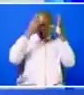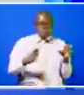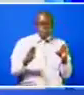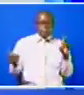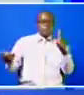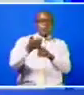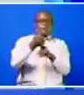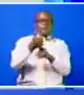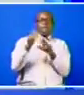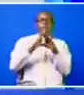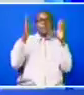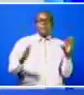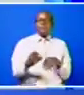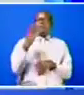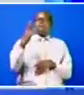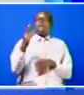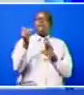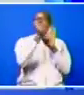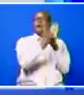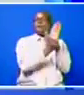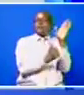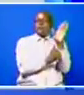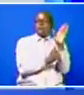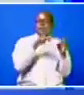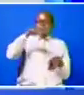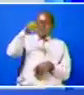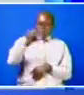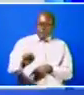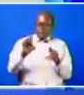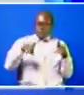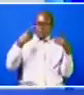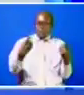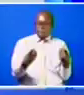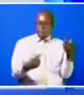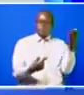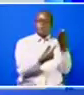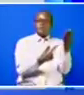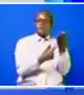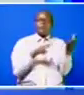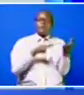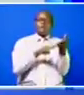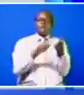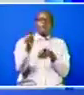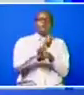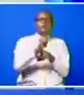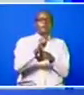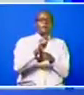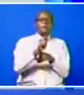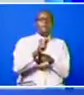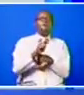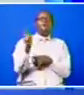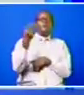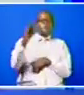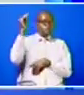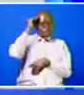the realization of the Big Four agenda. Principal Secretary in the Department for Technical and Vocational Training in the Ministry of